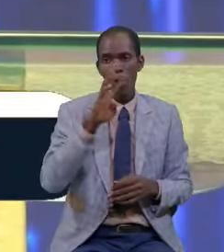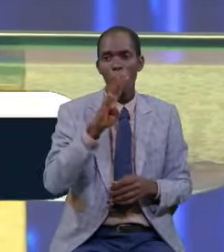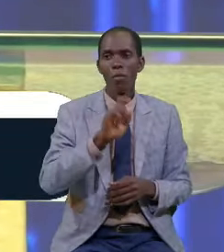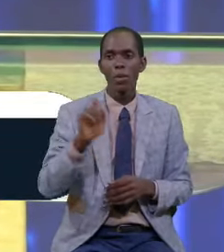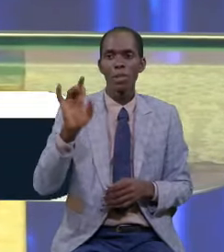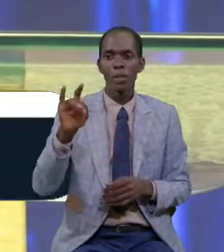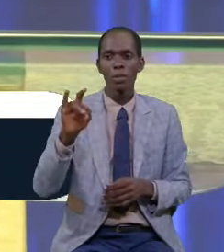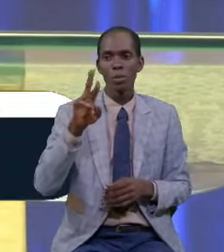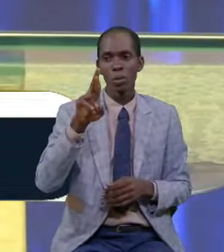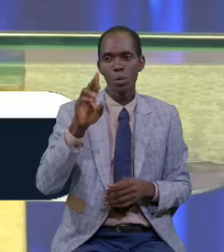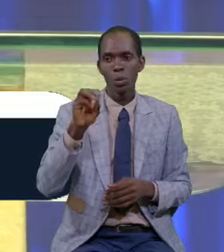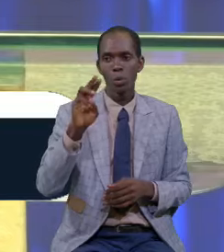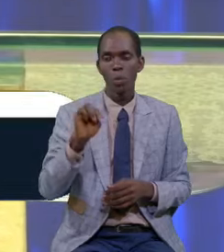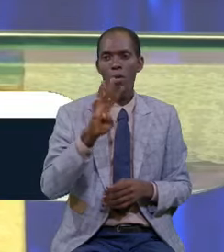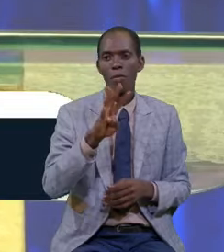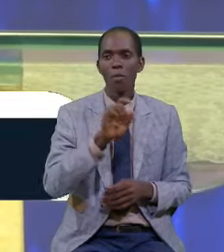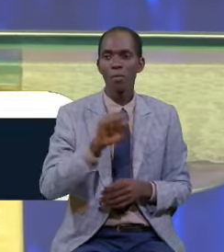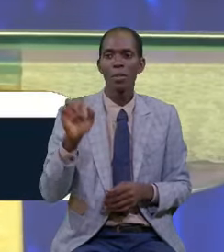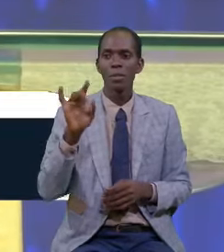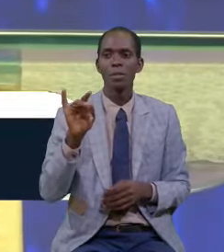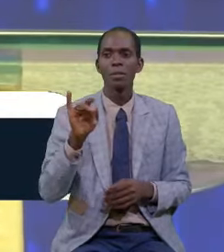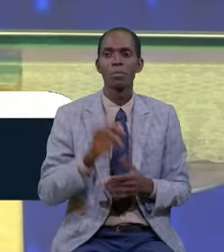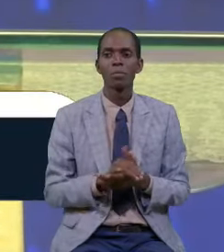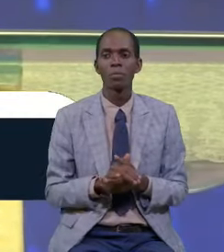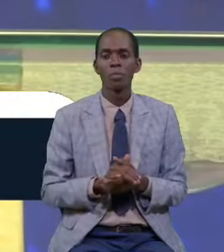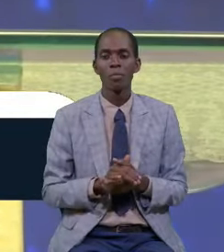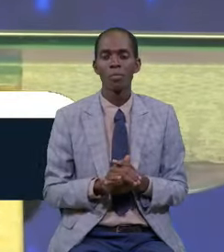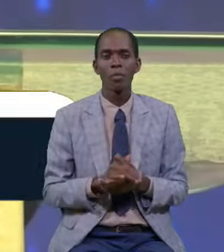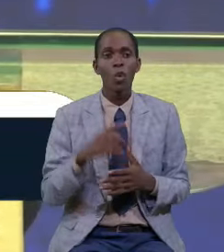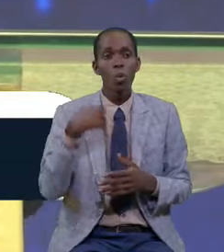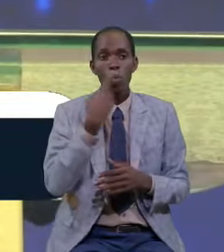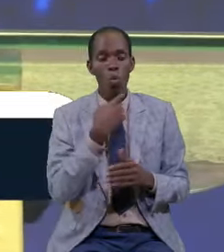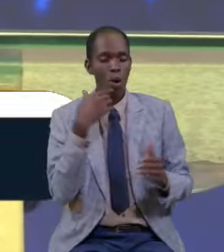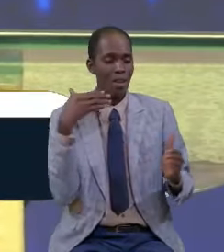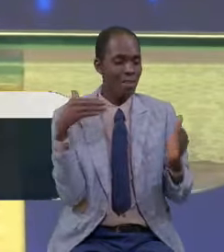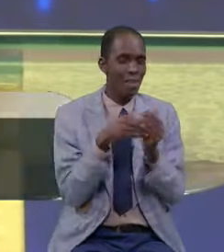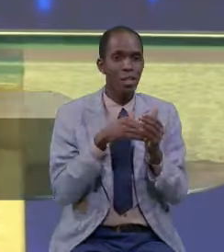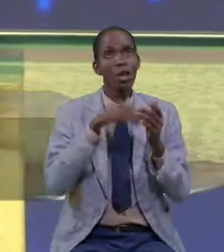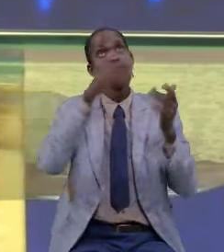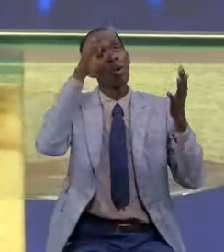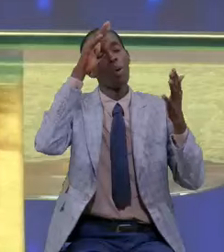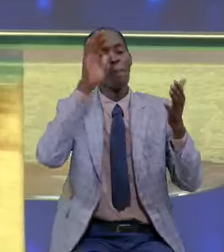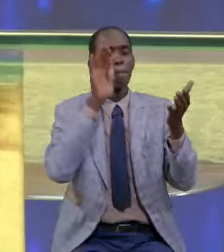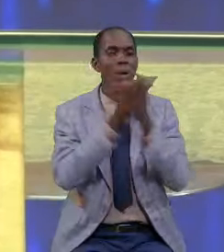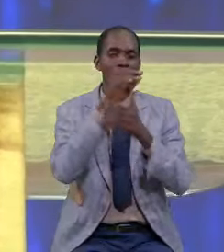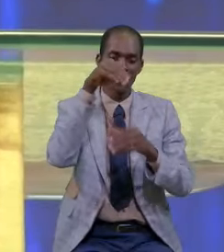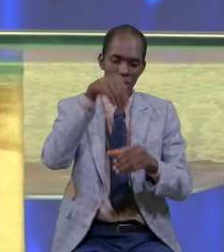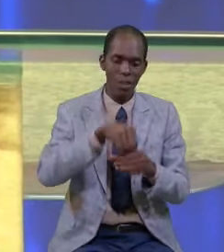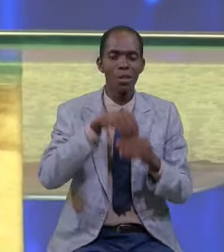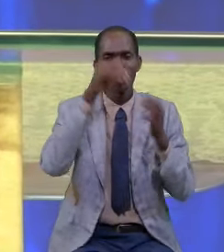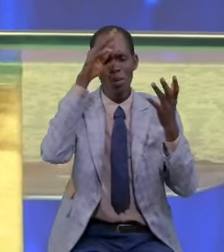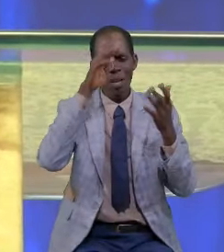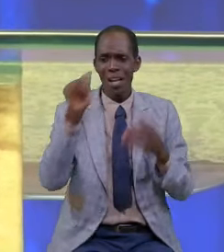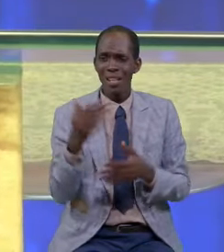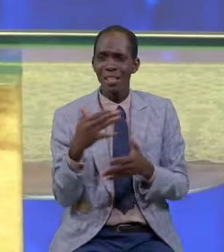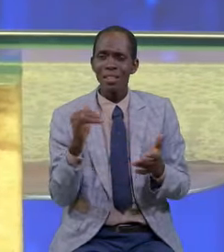18. Romans chapter 4, verse 18. Who against hope believed in hope. Anything that was